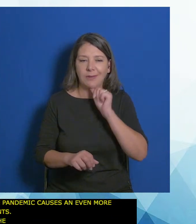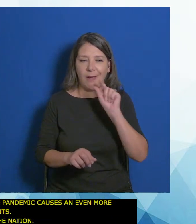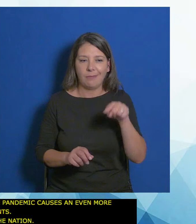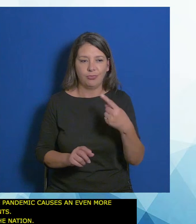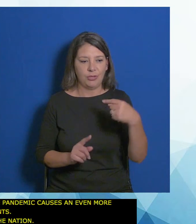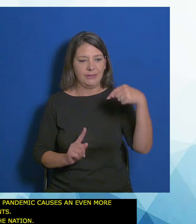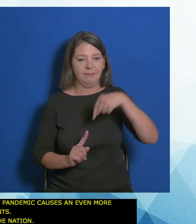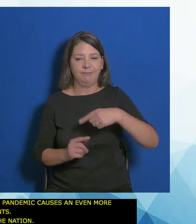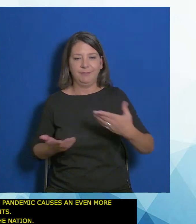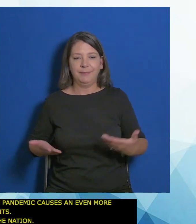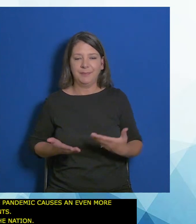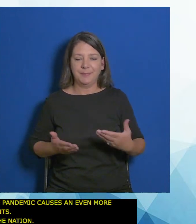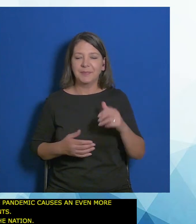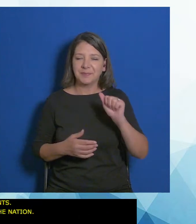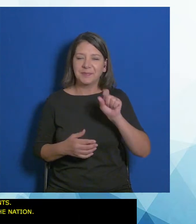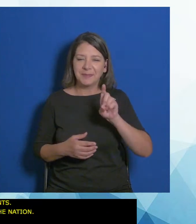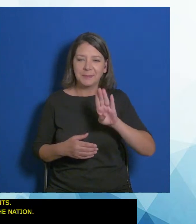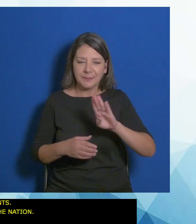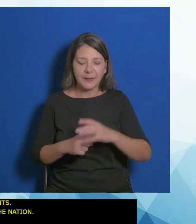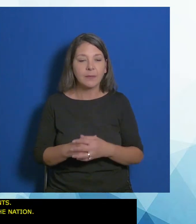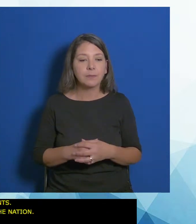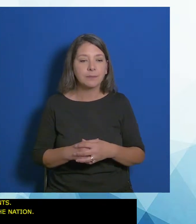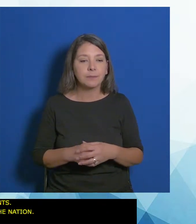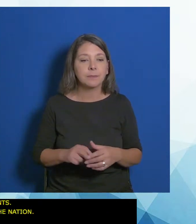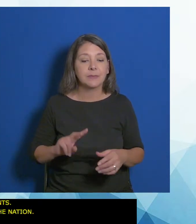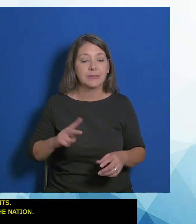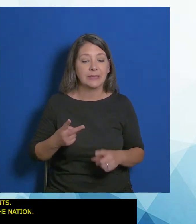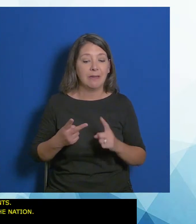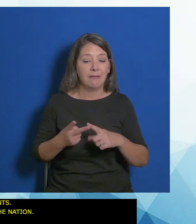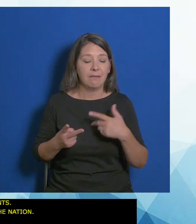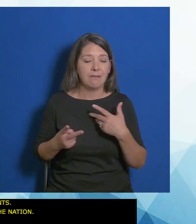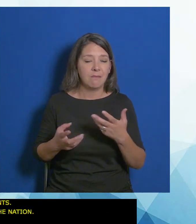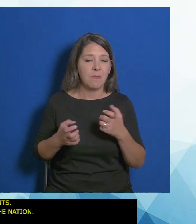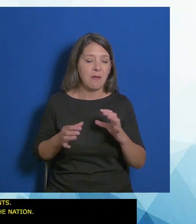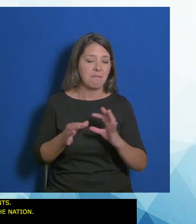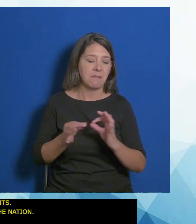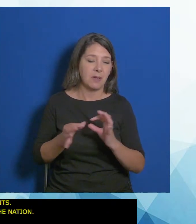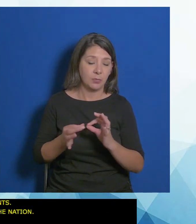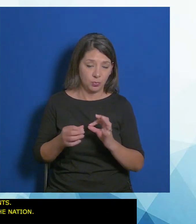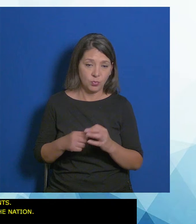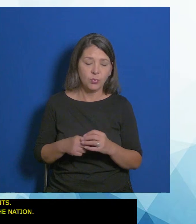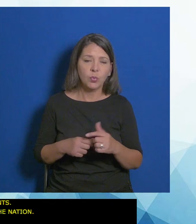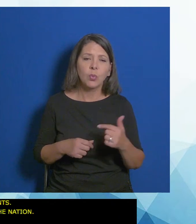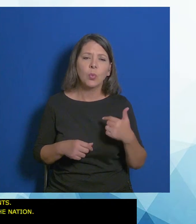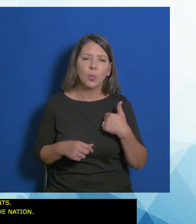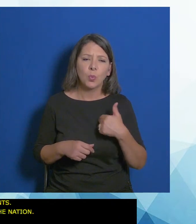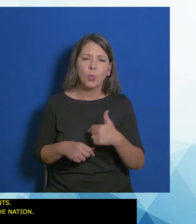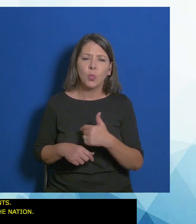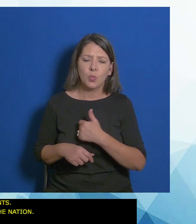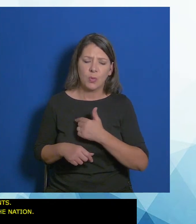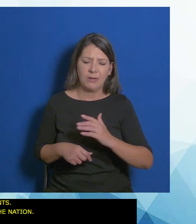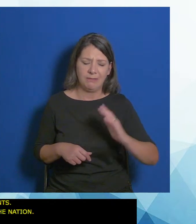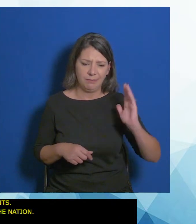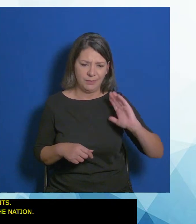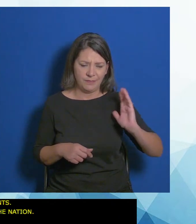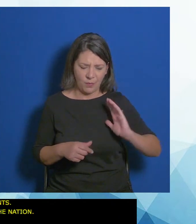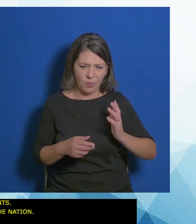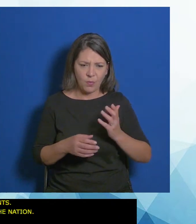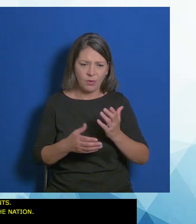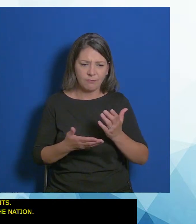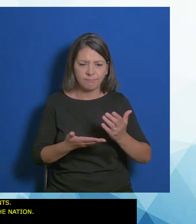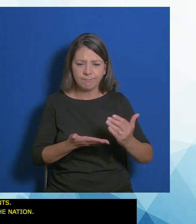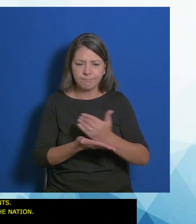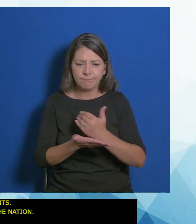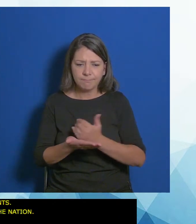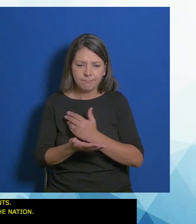Second thing I'd like to mention is we used to collect data for